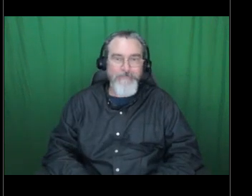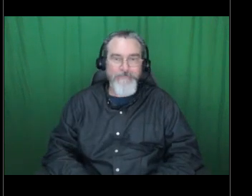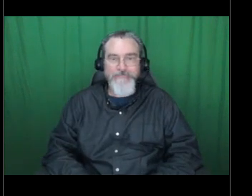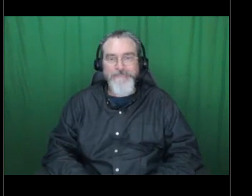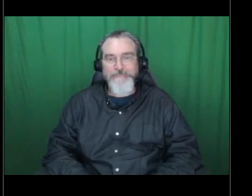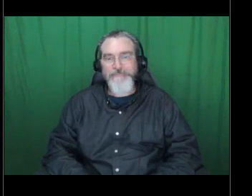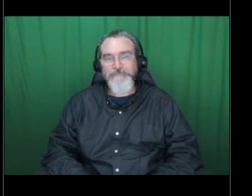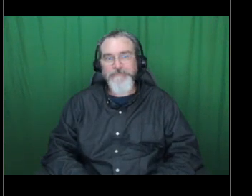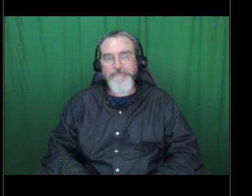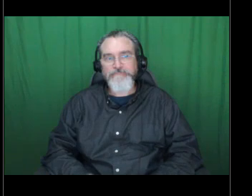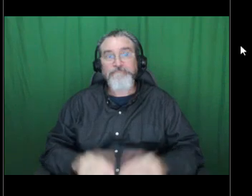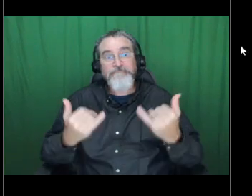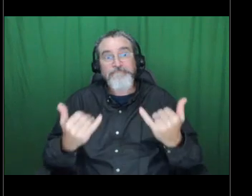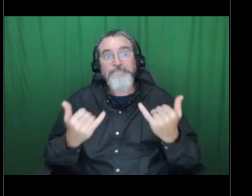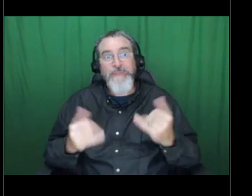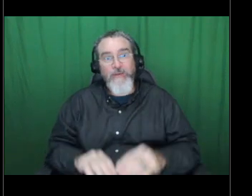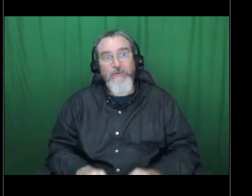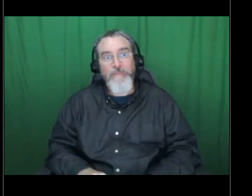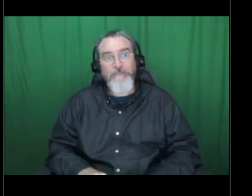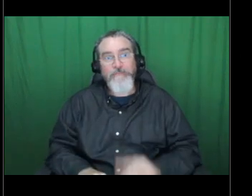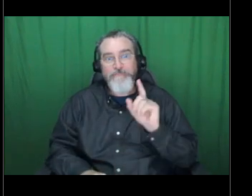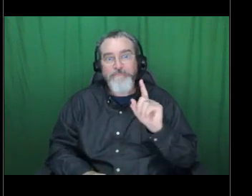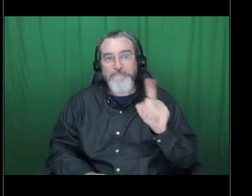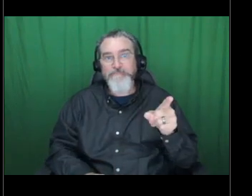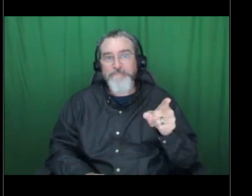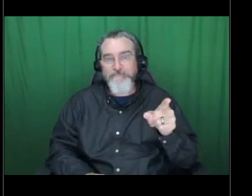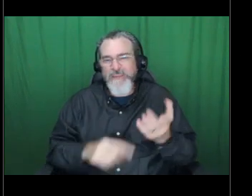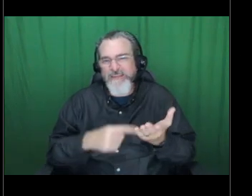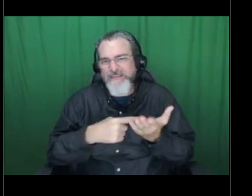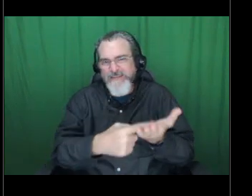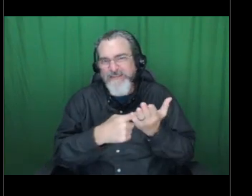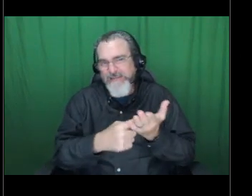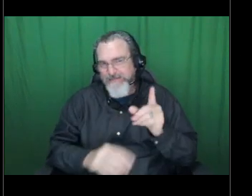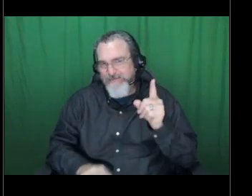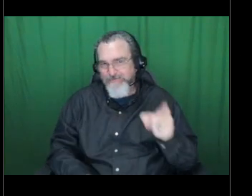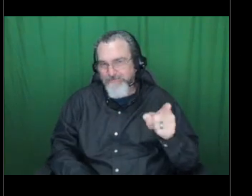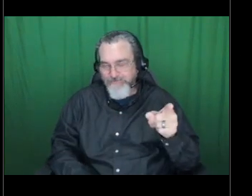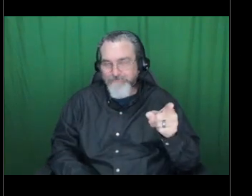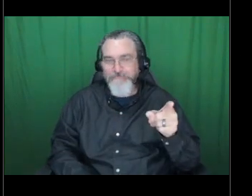talk about platform lifts and elevator designs.